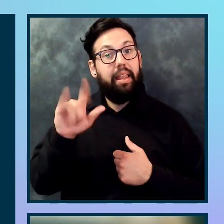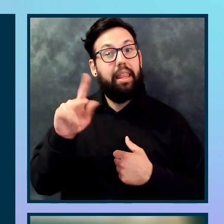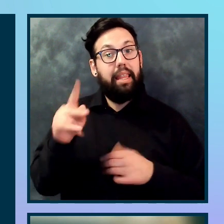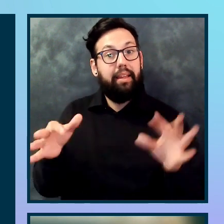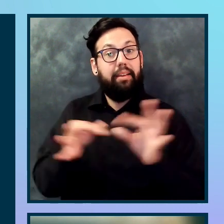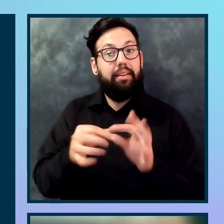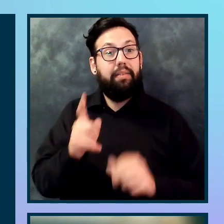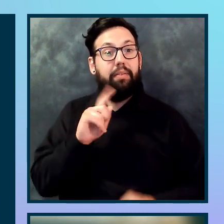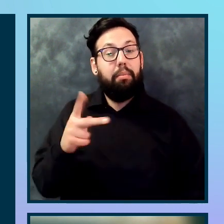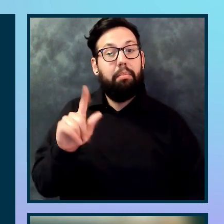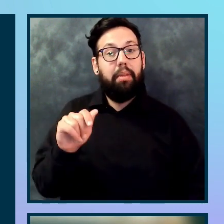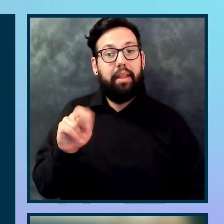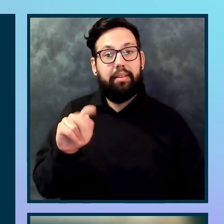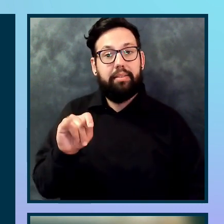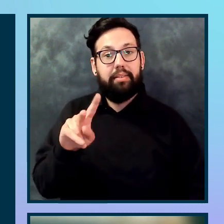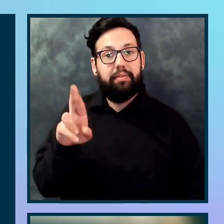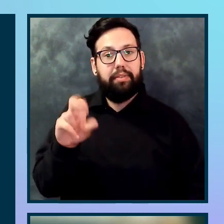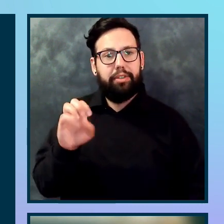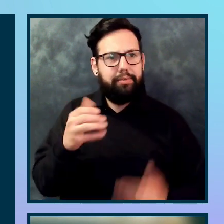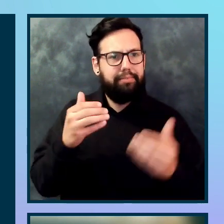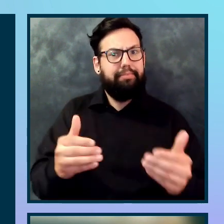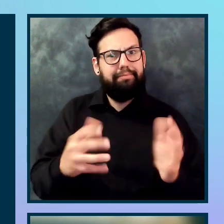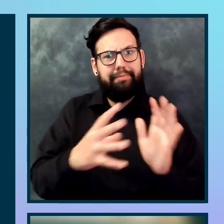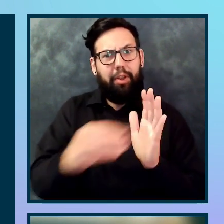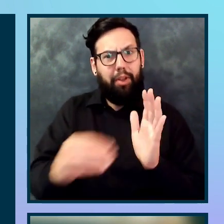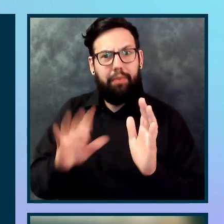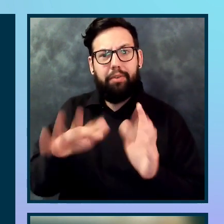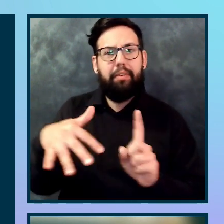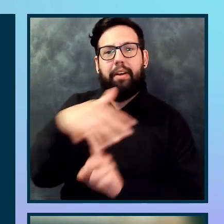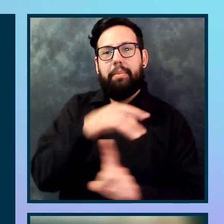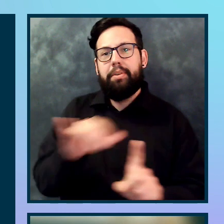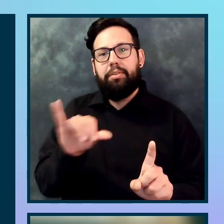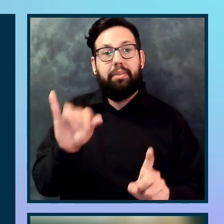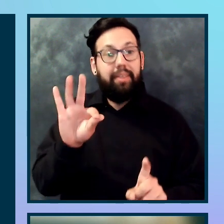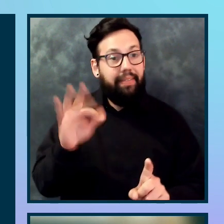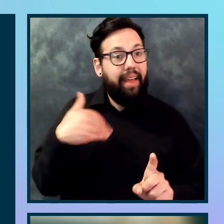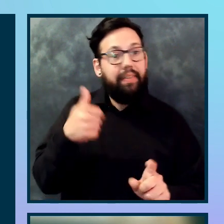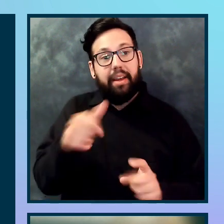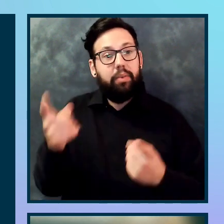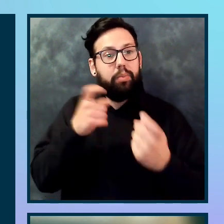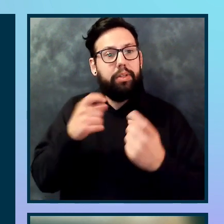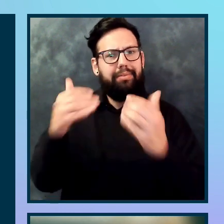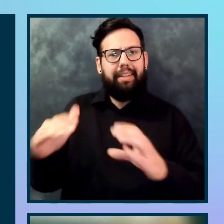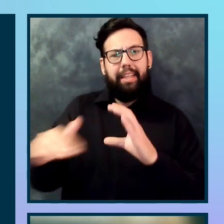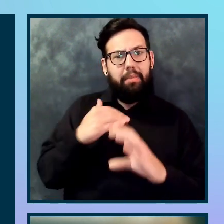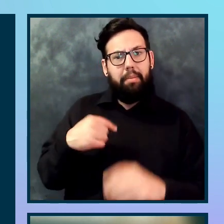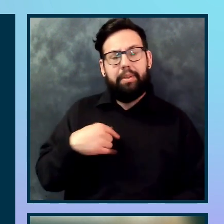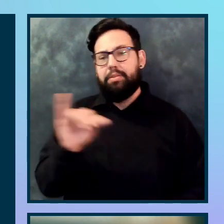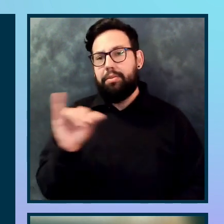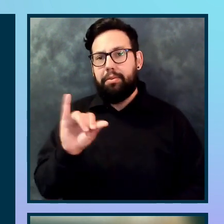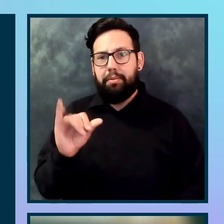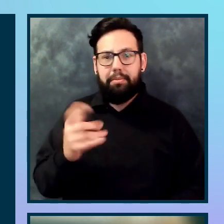repo here. Feel free to clone it. And I've also put my email here. If you have any questions or anything that you'd like to share about Swiftui